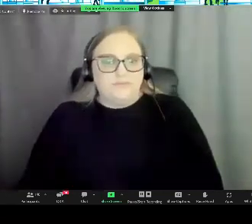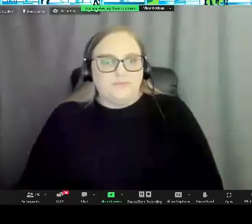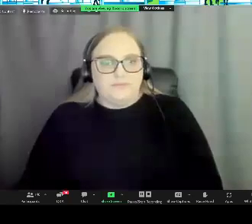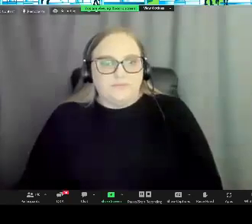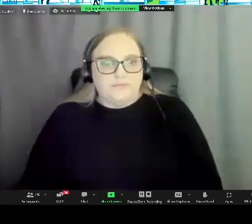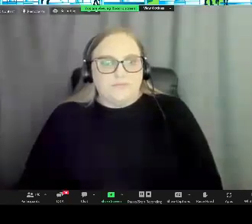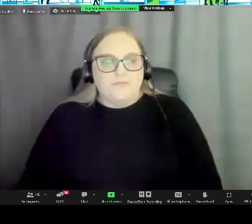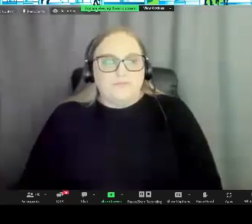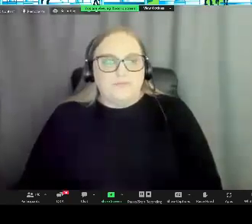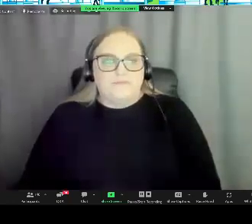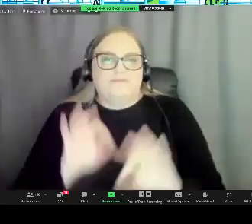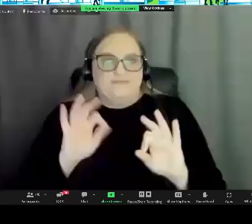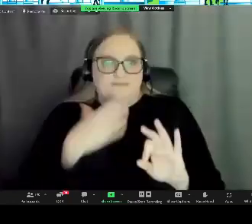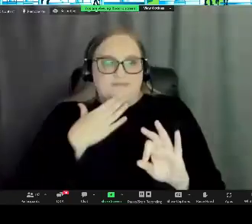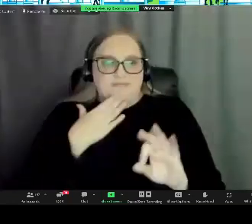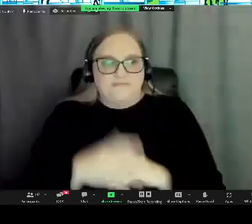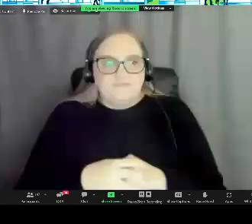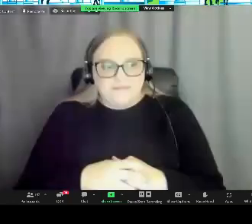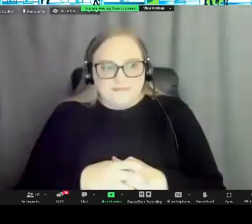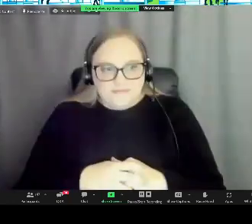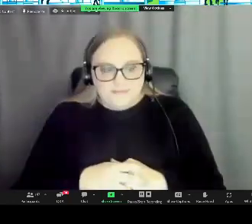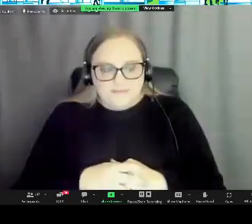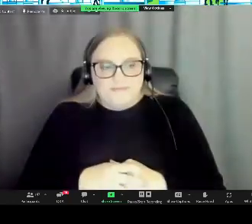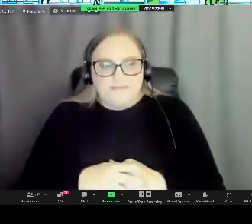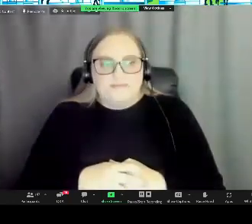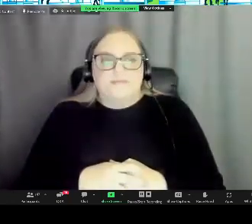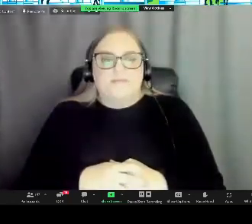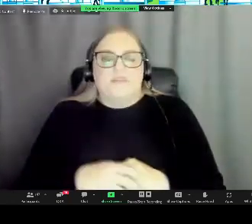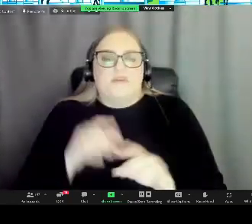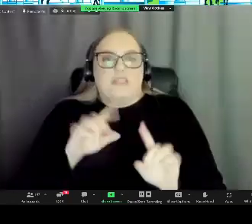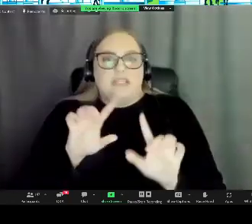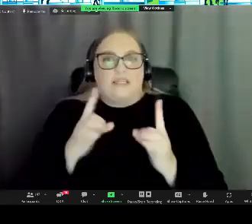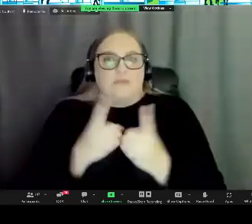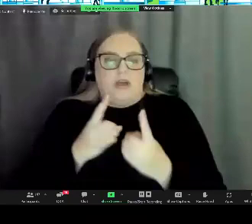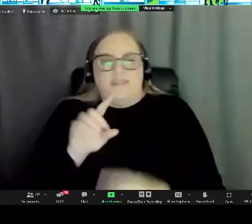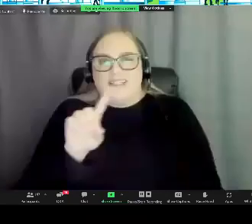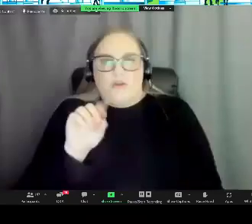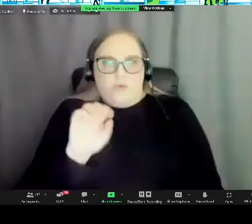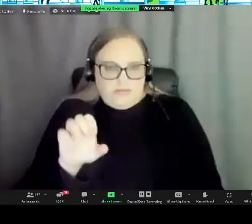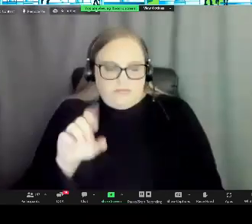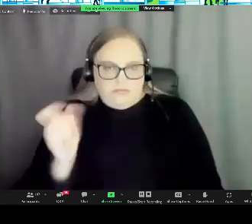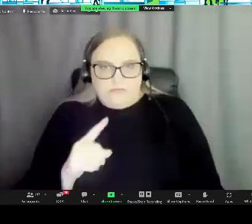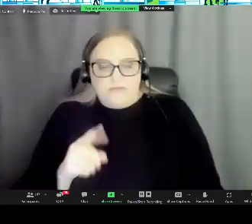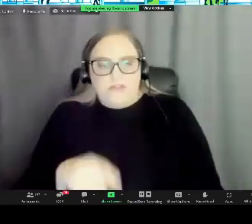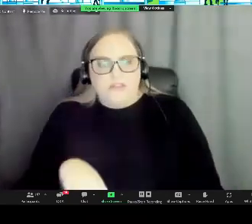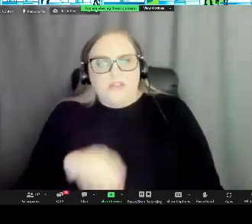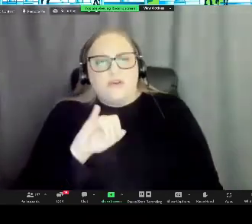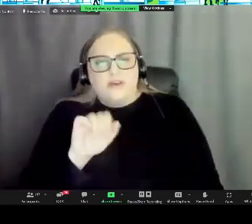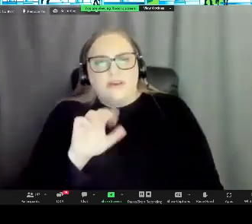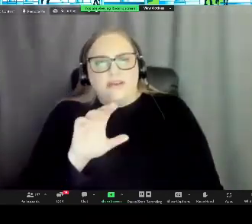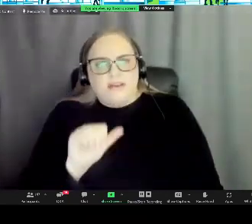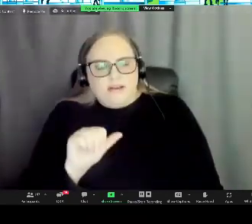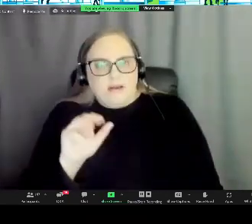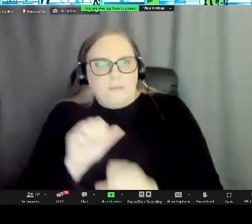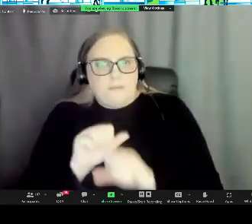All right, thank you. So this is one for the Department of Energy. The question is Yucca Mountain still an option? So this will go